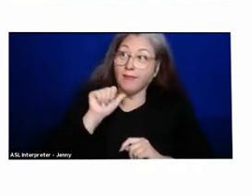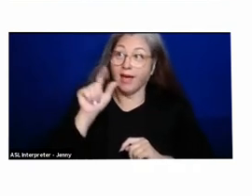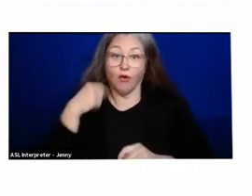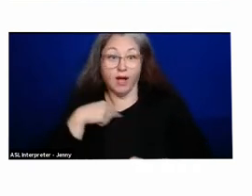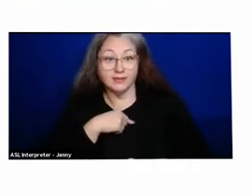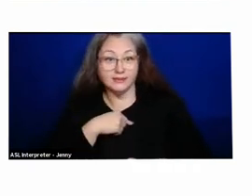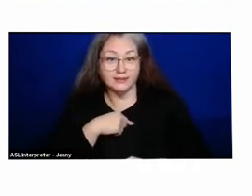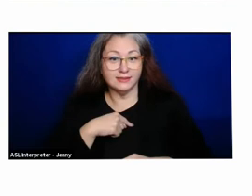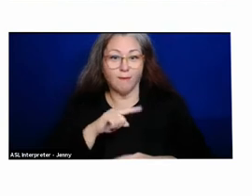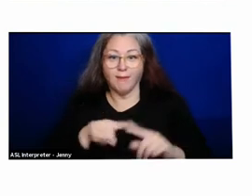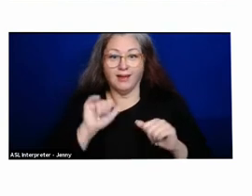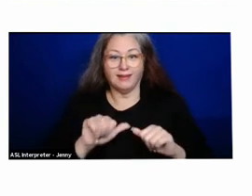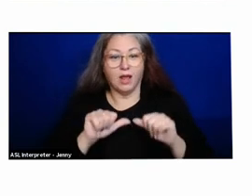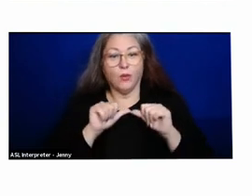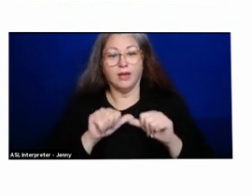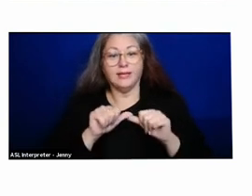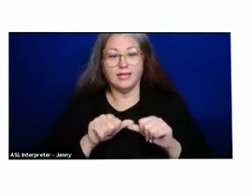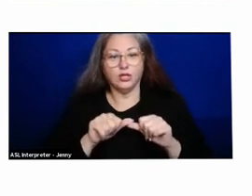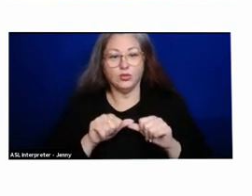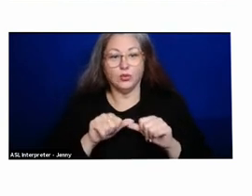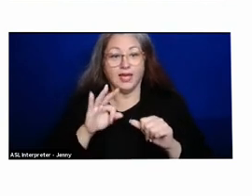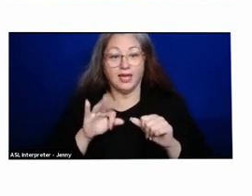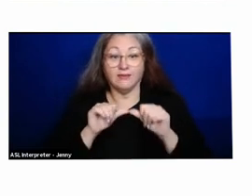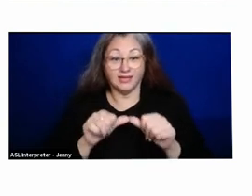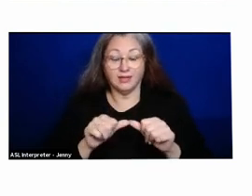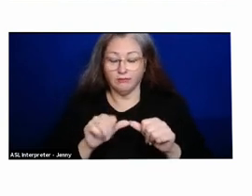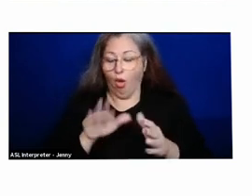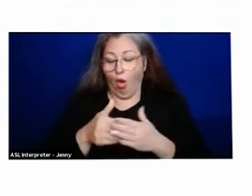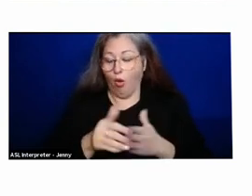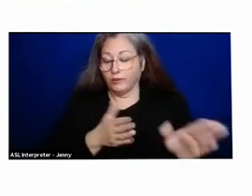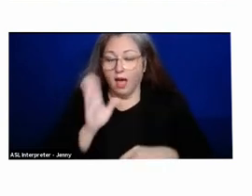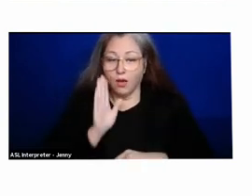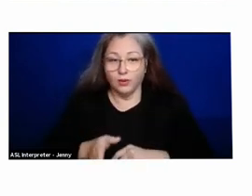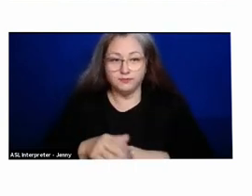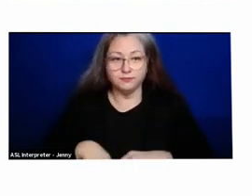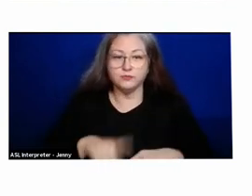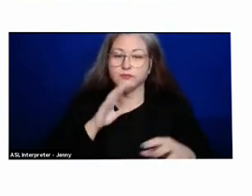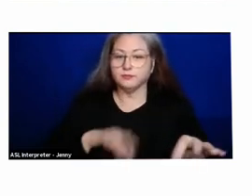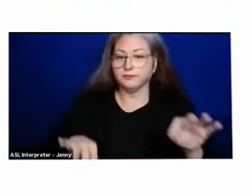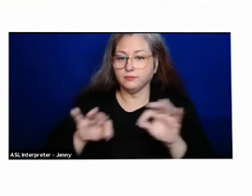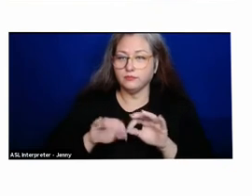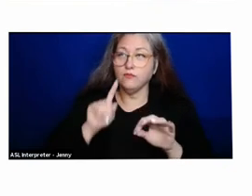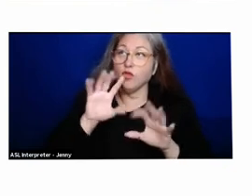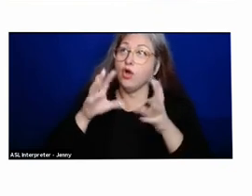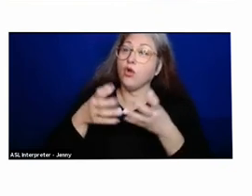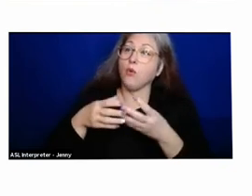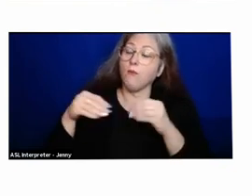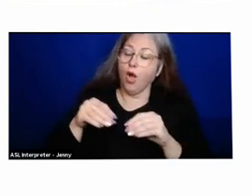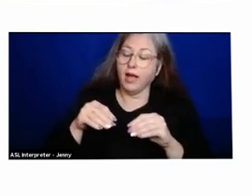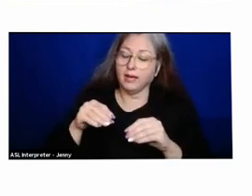And if you continue on this track, we're all going to die. It's very important for the global north to recognize that in order to